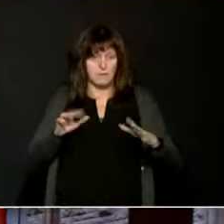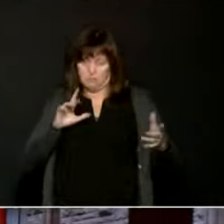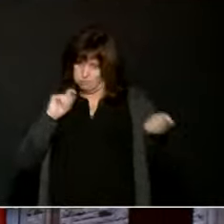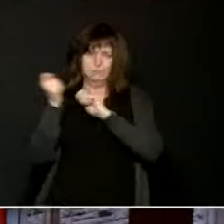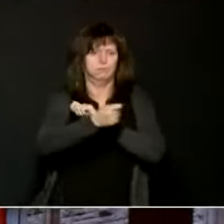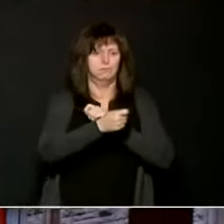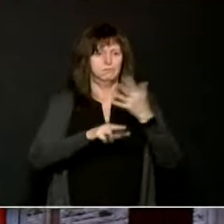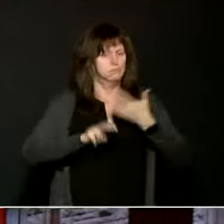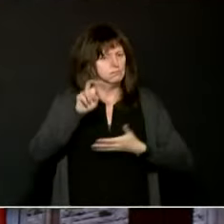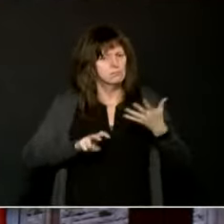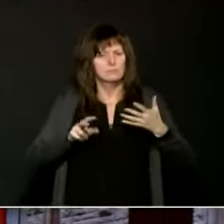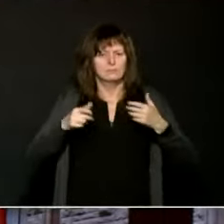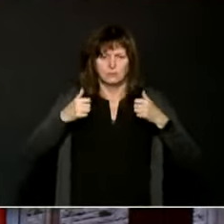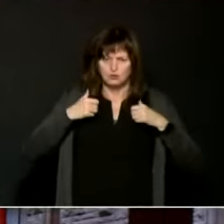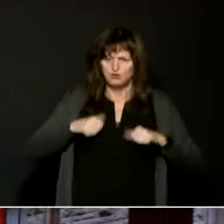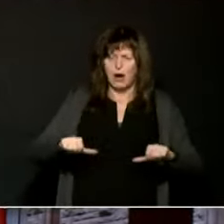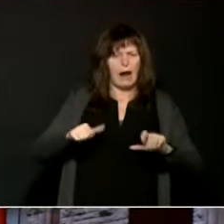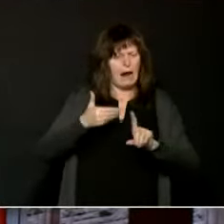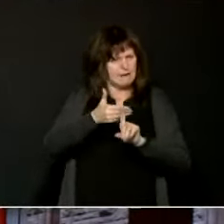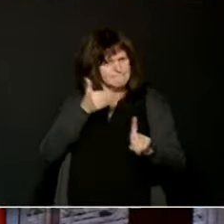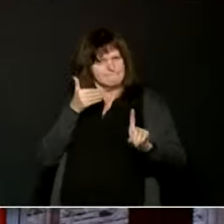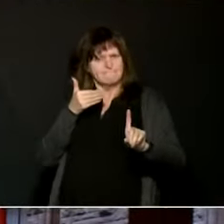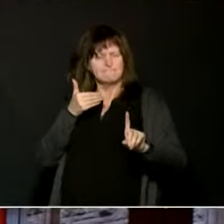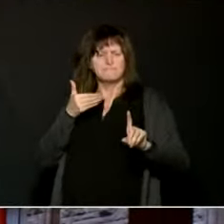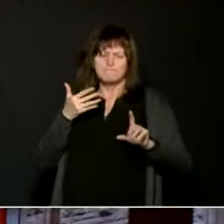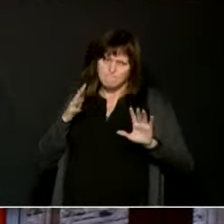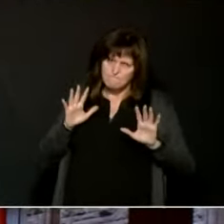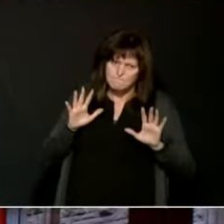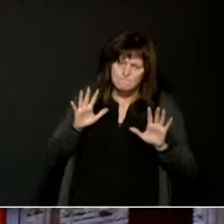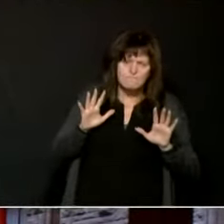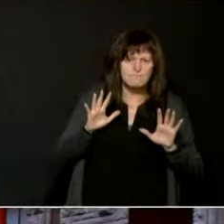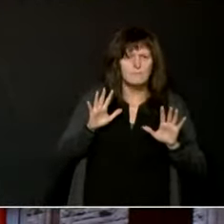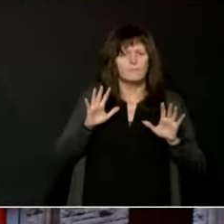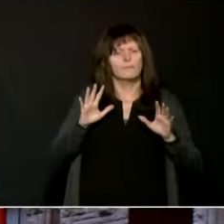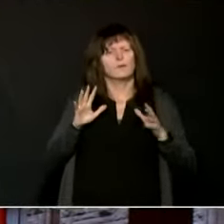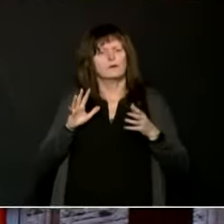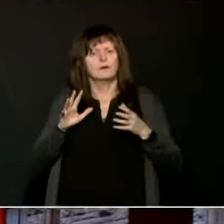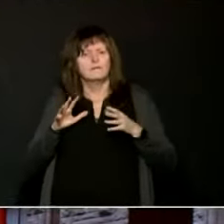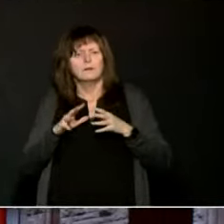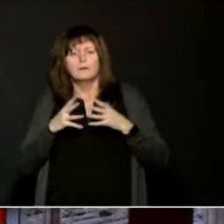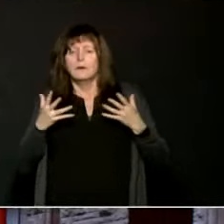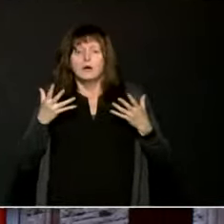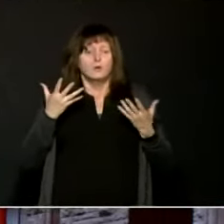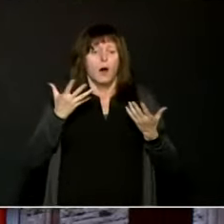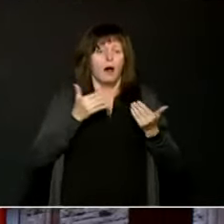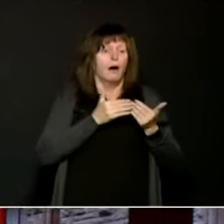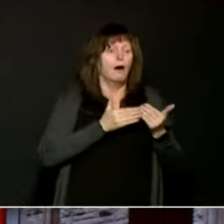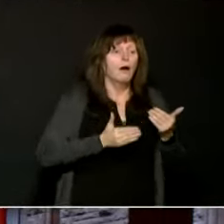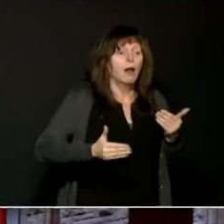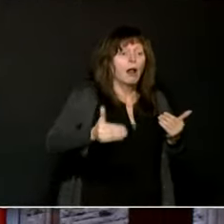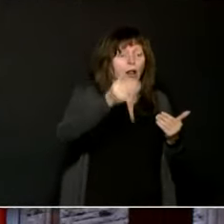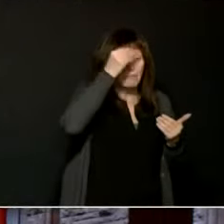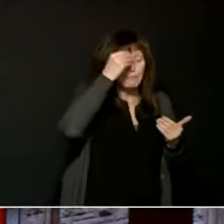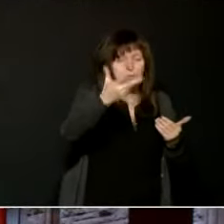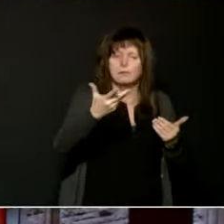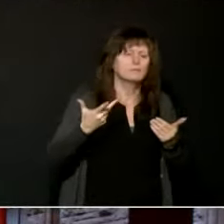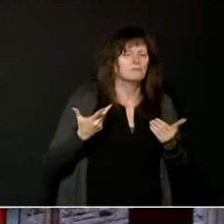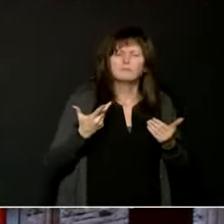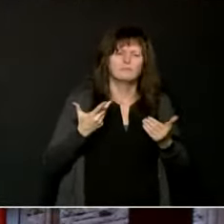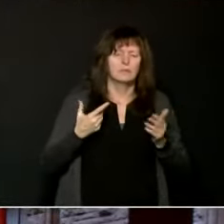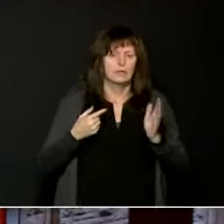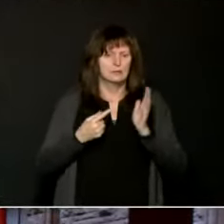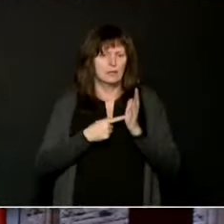can, but we can't give too much if we have to move very rapidly up in a process. Thanks, everyone.